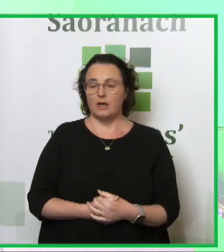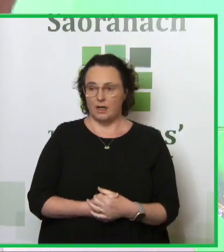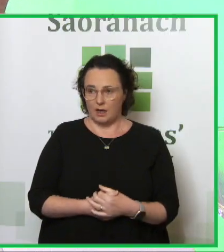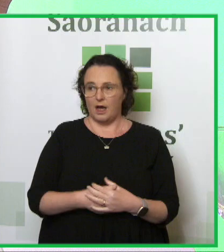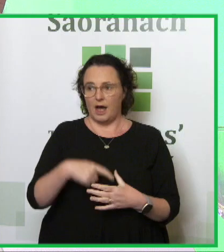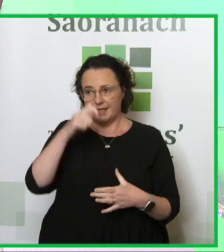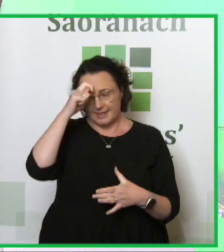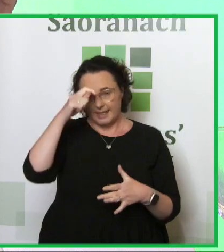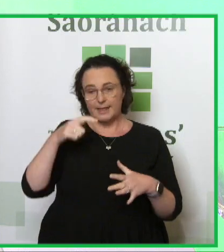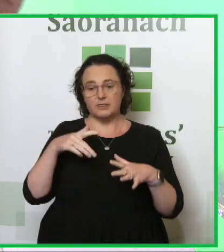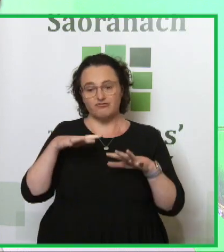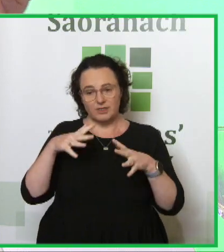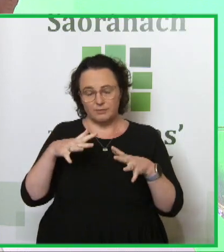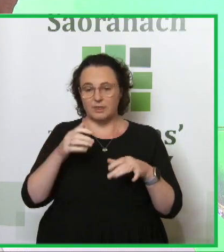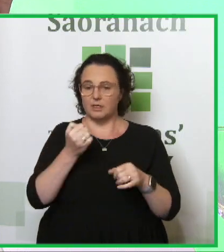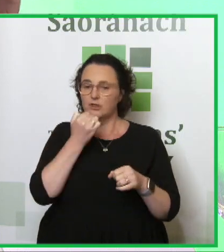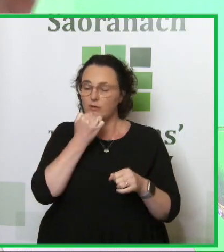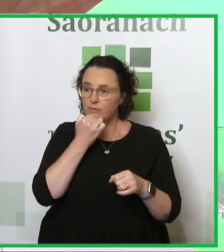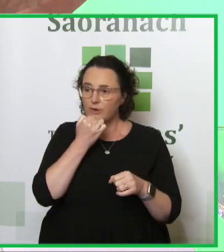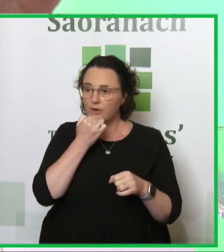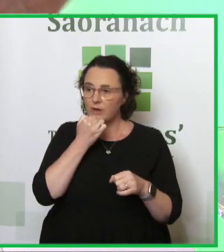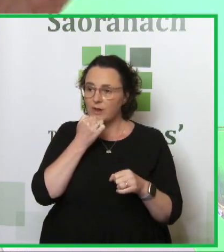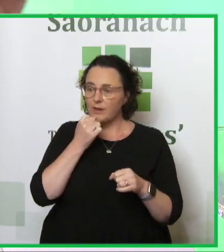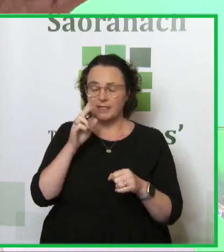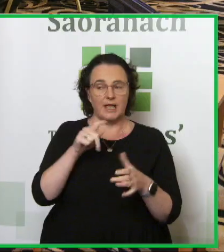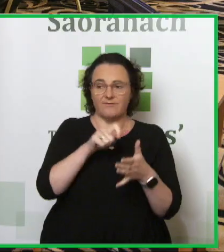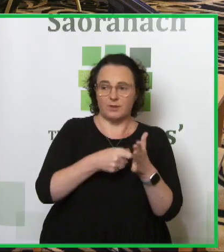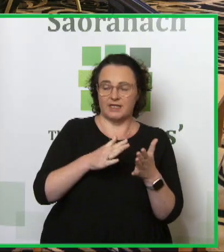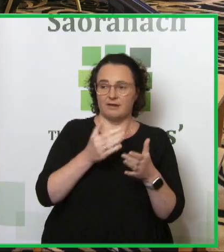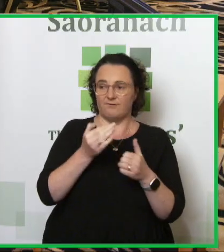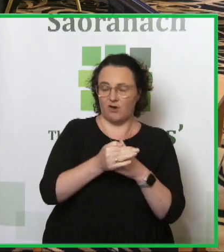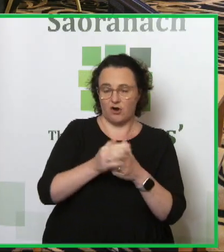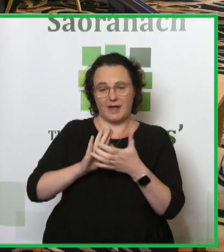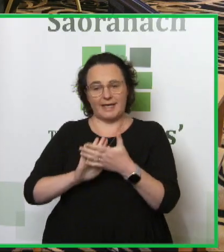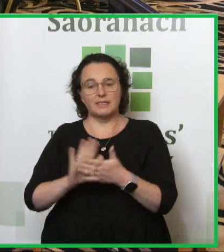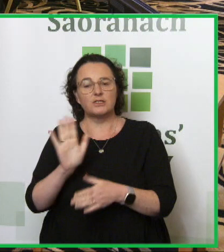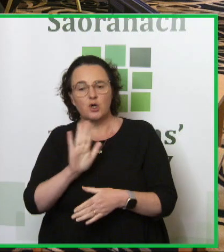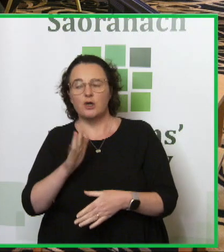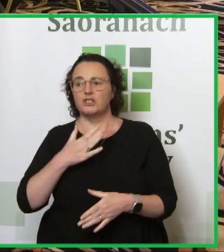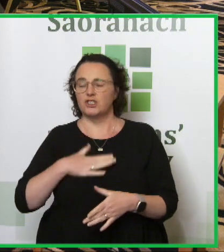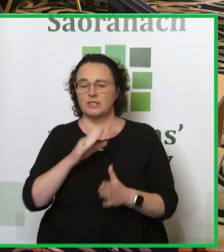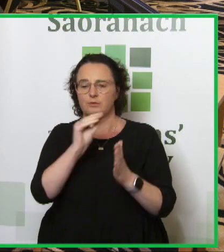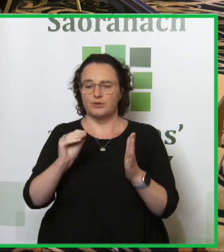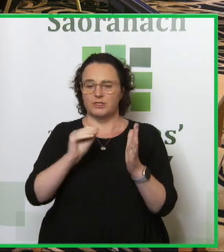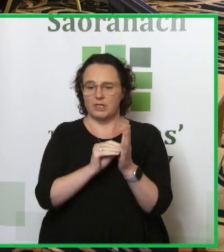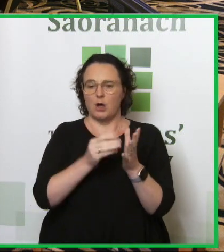number within the room feel we should at least test it. That's not your vote in favour or against. You're just putting it down for test.